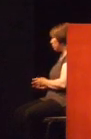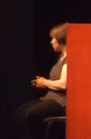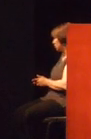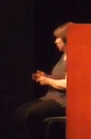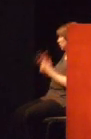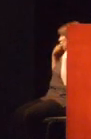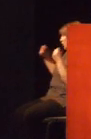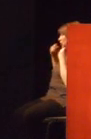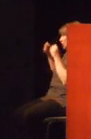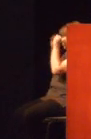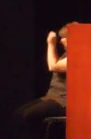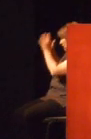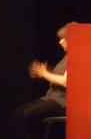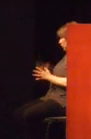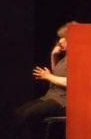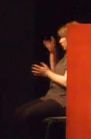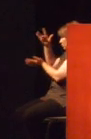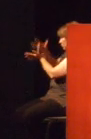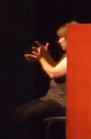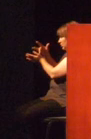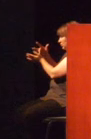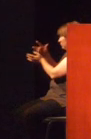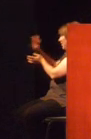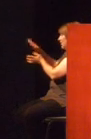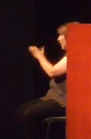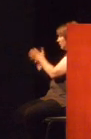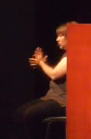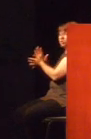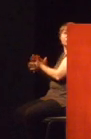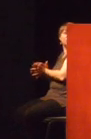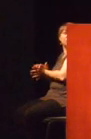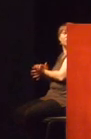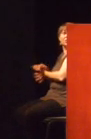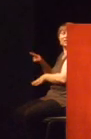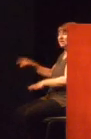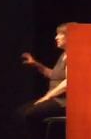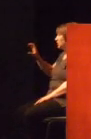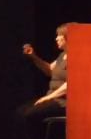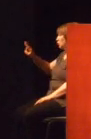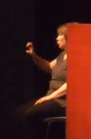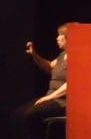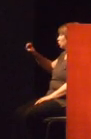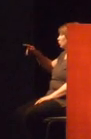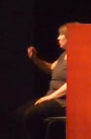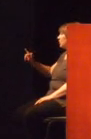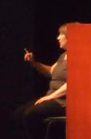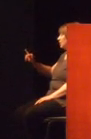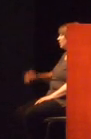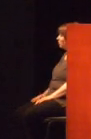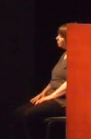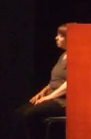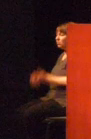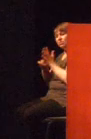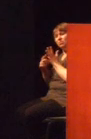middle school, my children are in first grade and fourth grade, but they said the gym teacher is creepy. And I was like, well, creepy